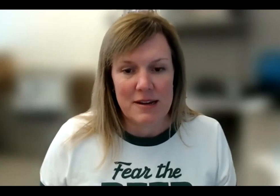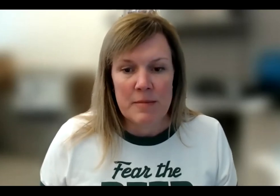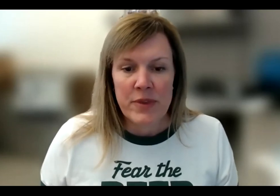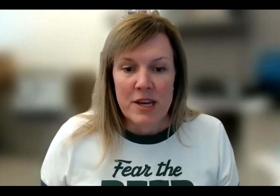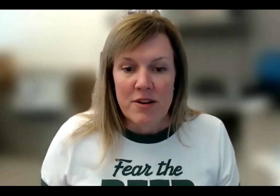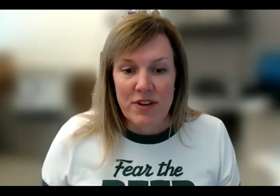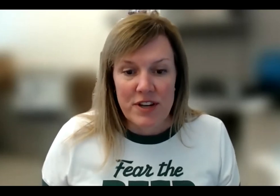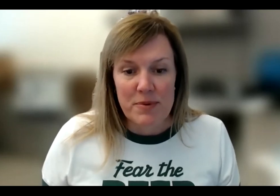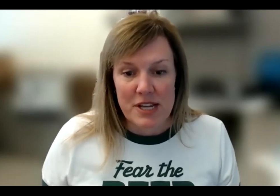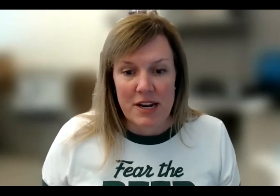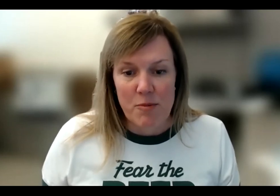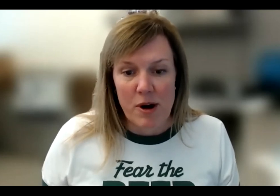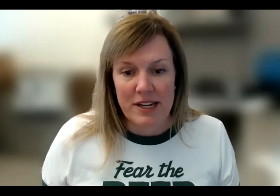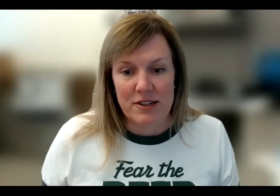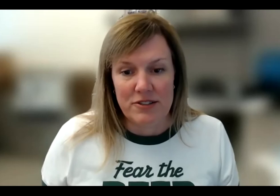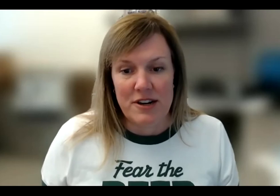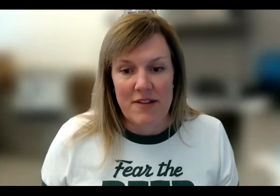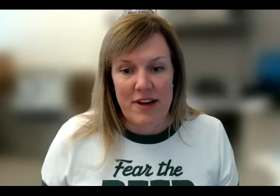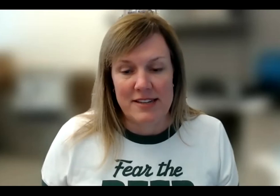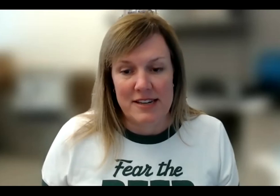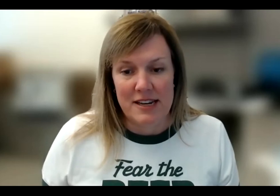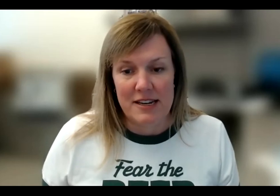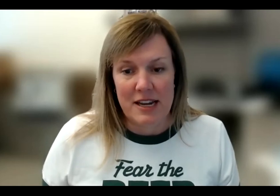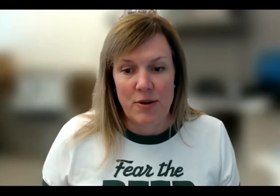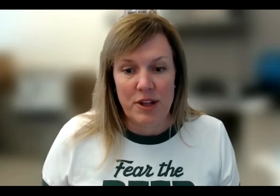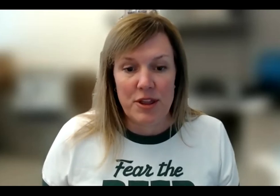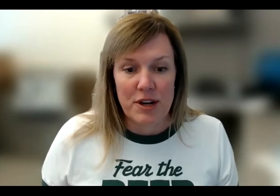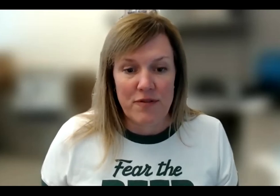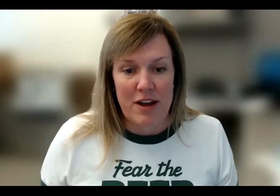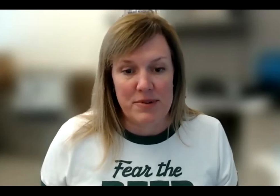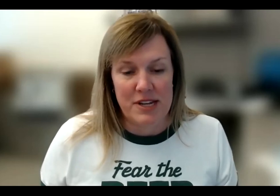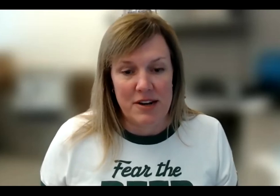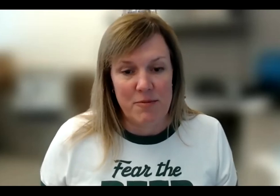increase. 50% of Milwaukee adults are not vaccinated,